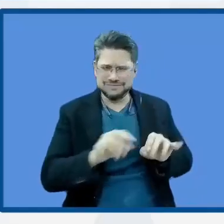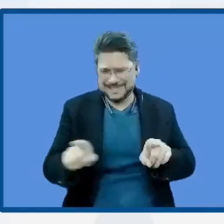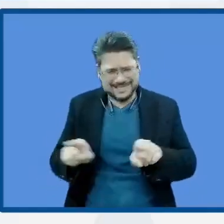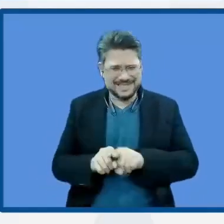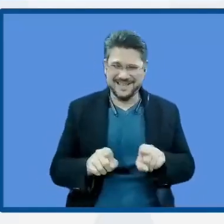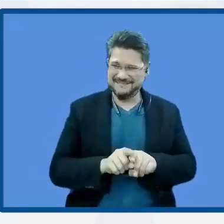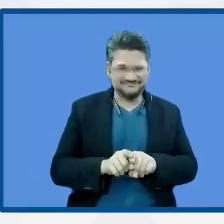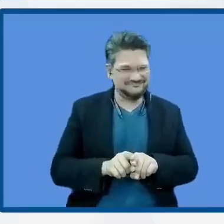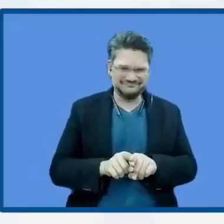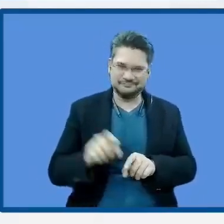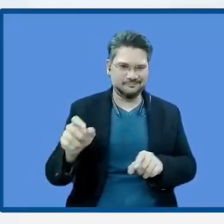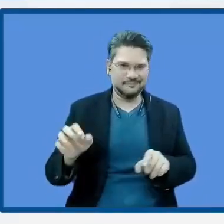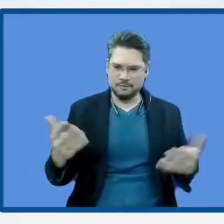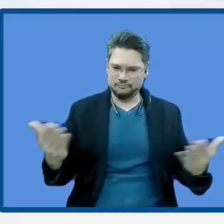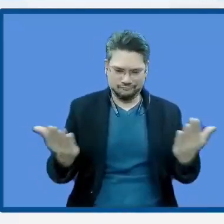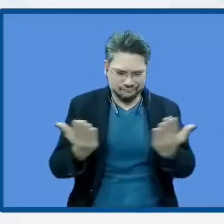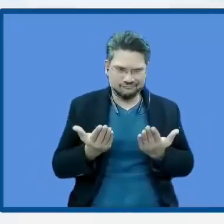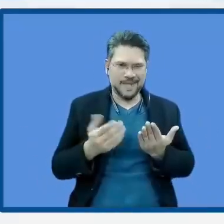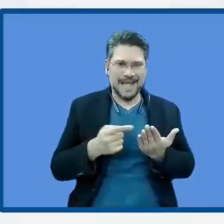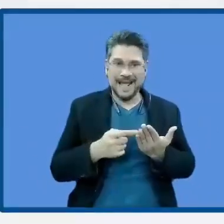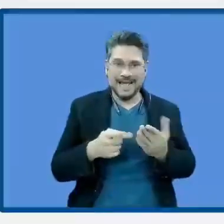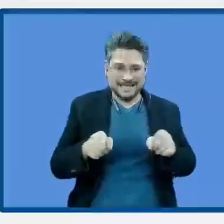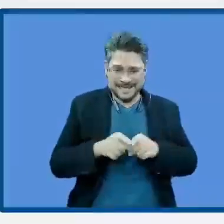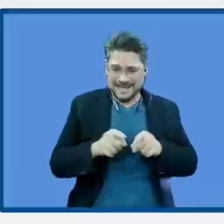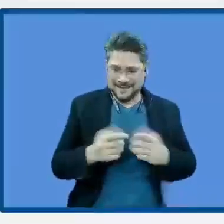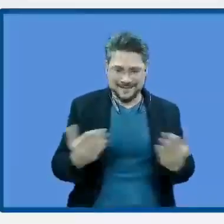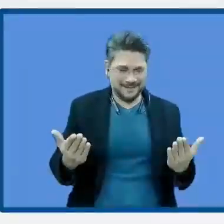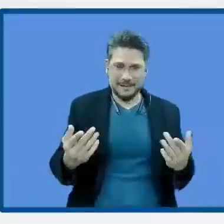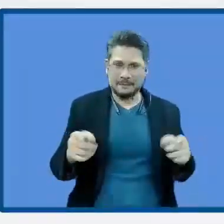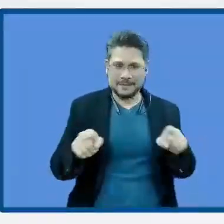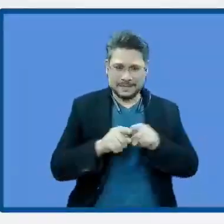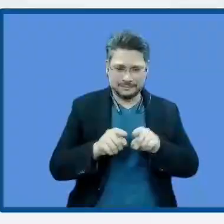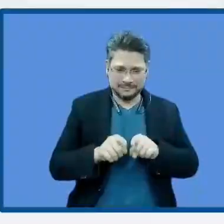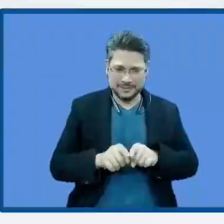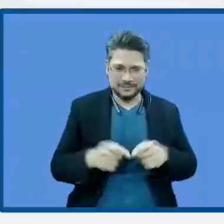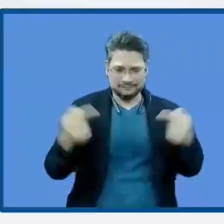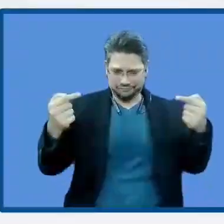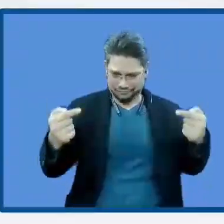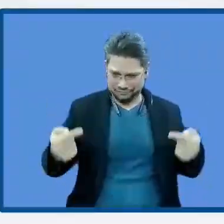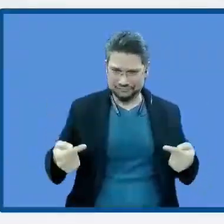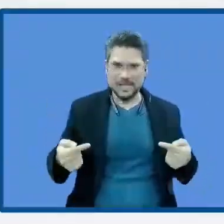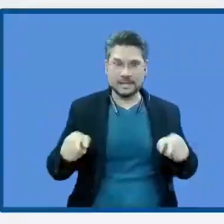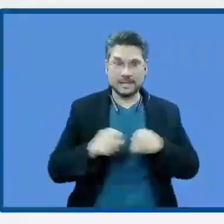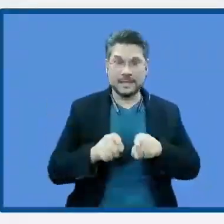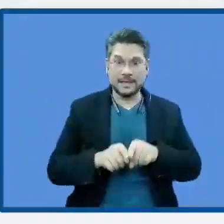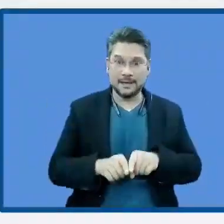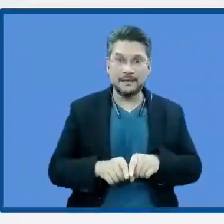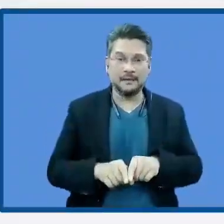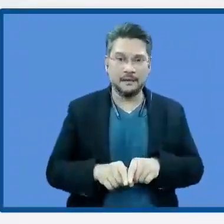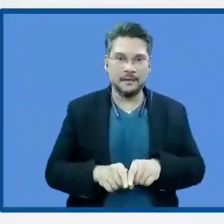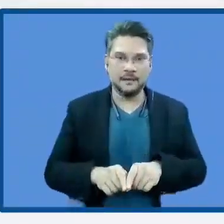are greatly related with these topics that the experts here and Andrew